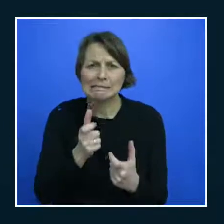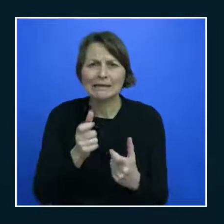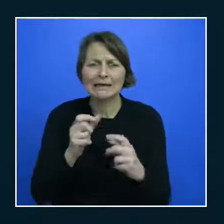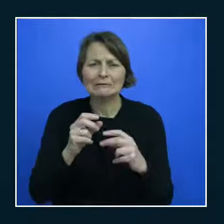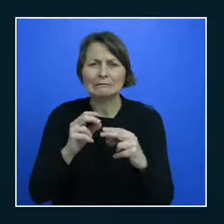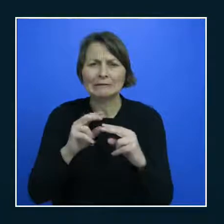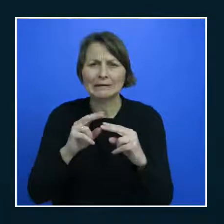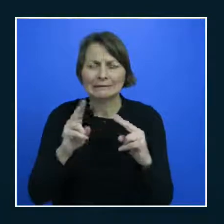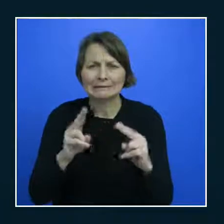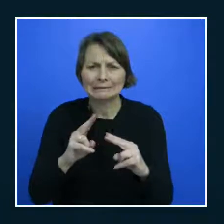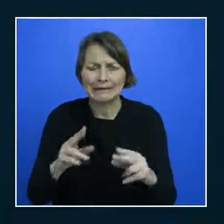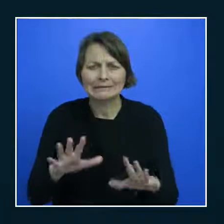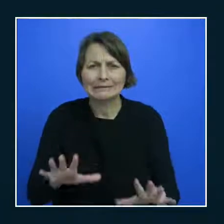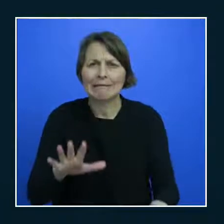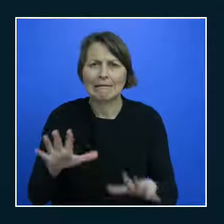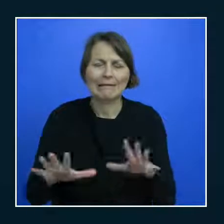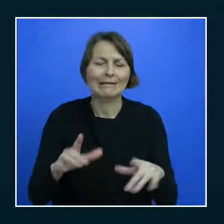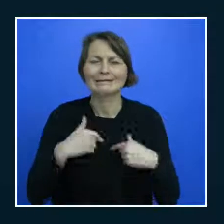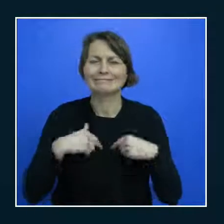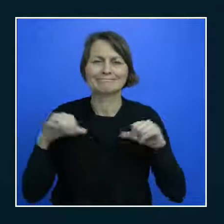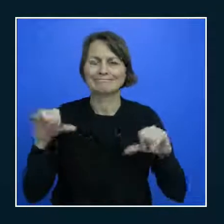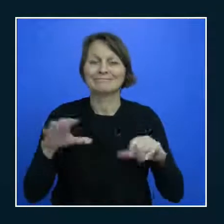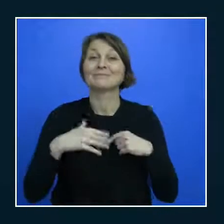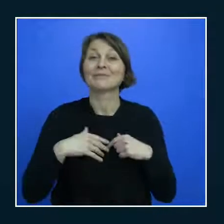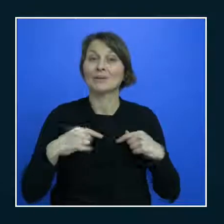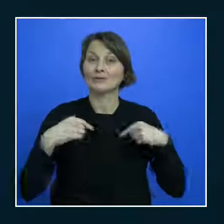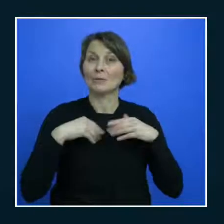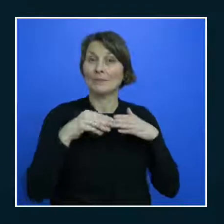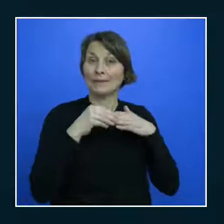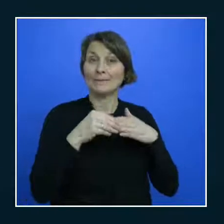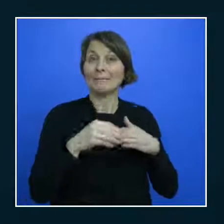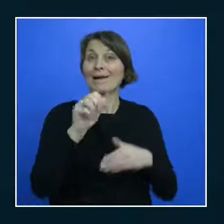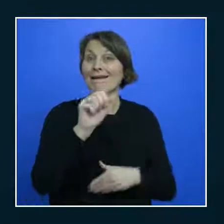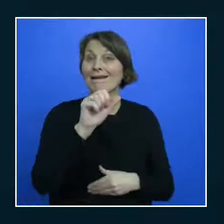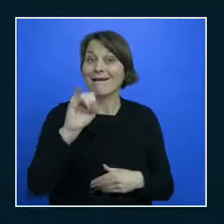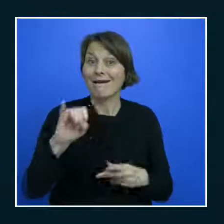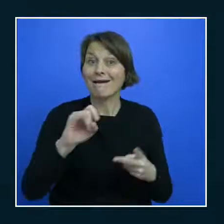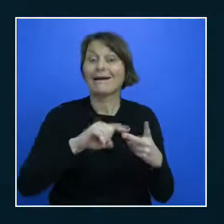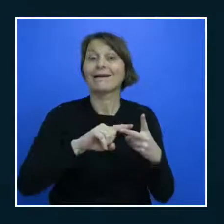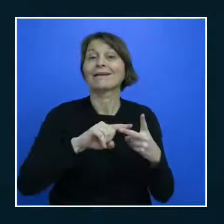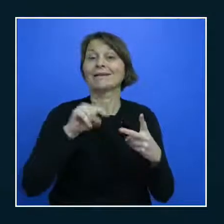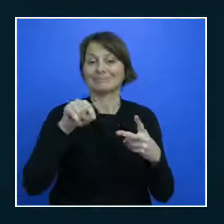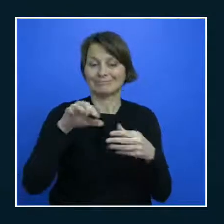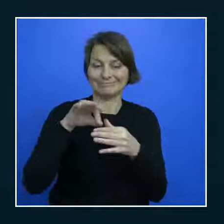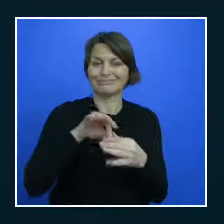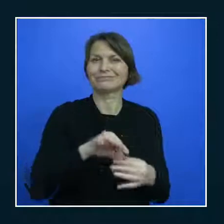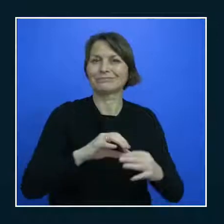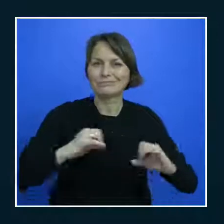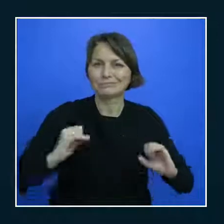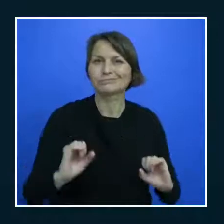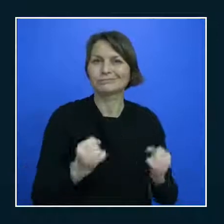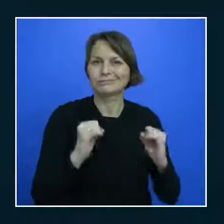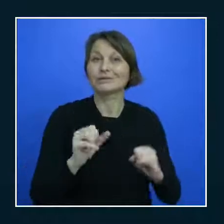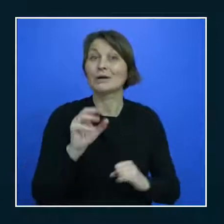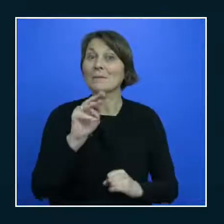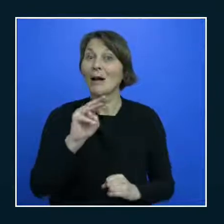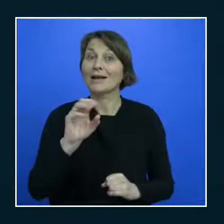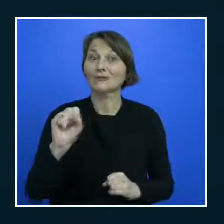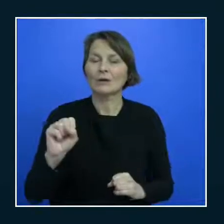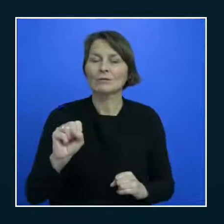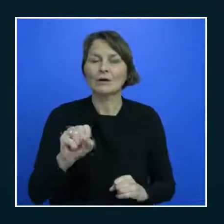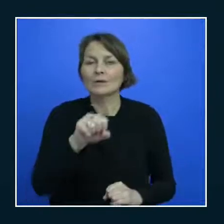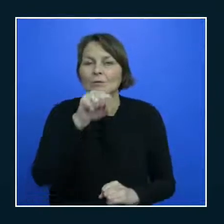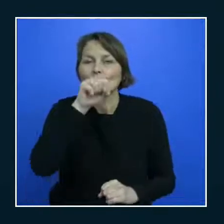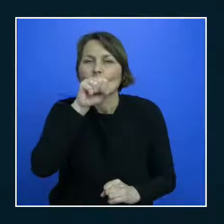name is Seth Juarez. I lead AI and ML advocacy efforts at Microsoft. It's one of my favorite things to do. I love machine learning